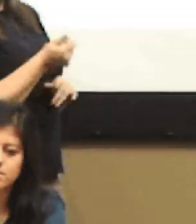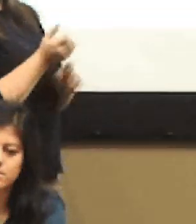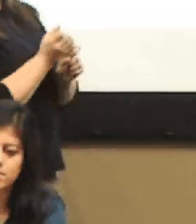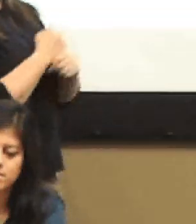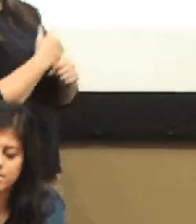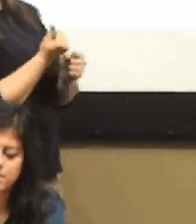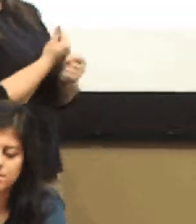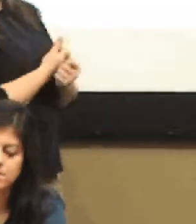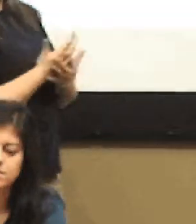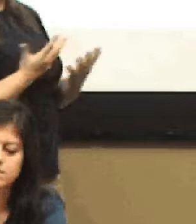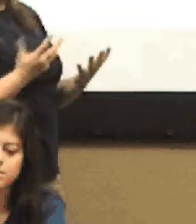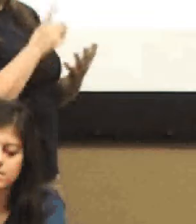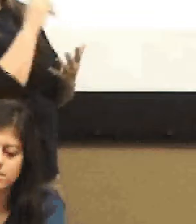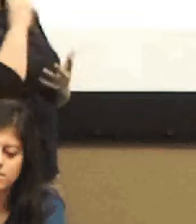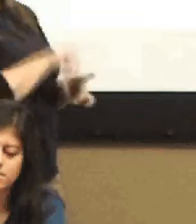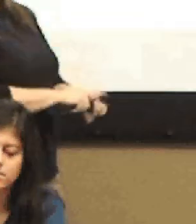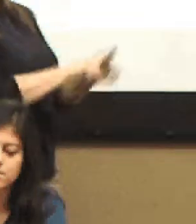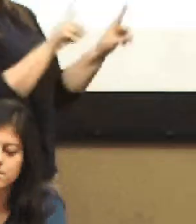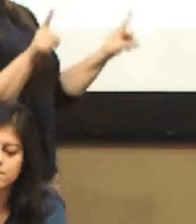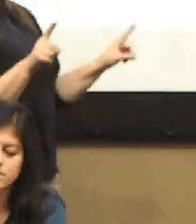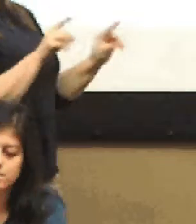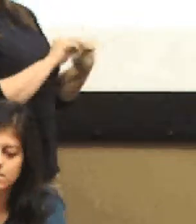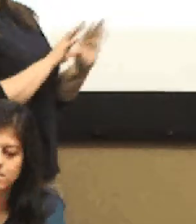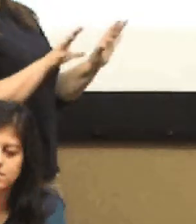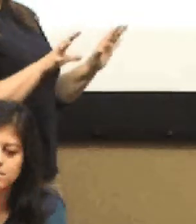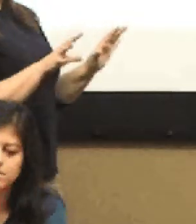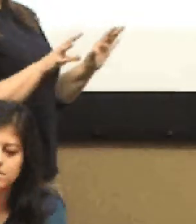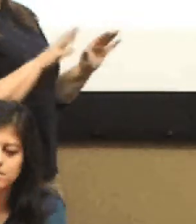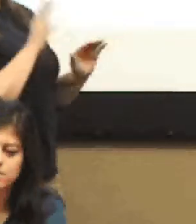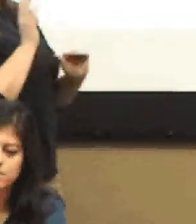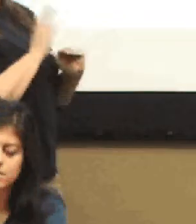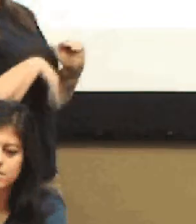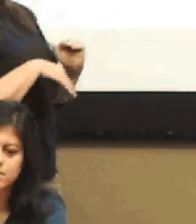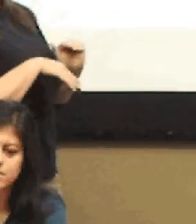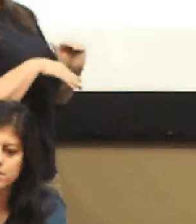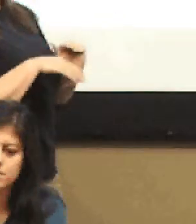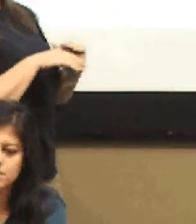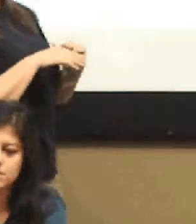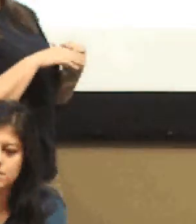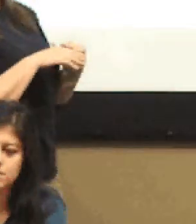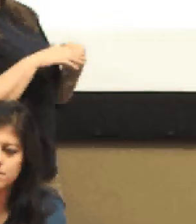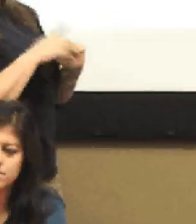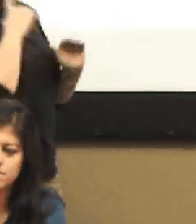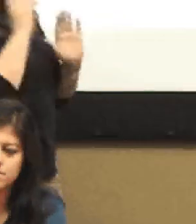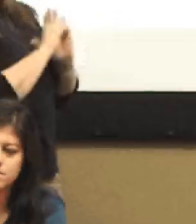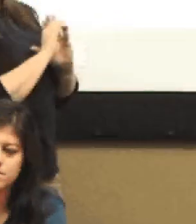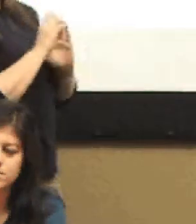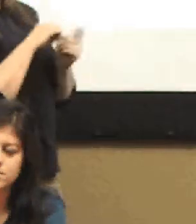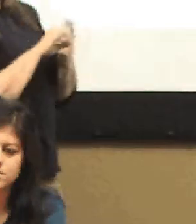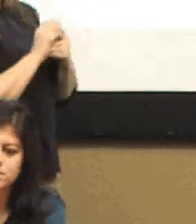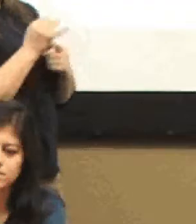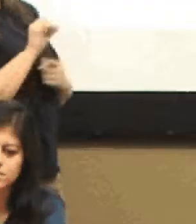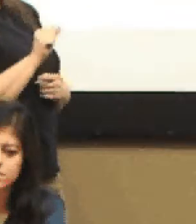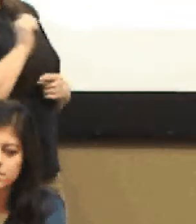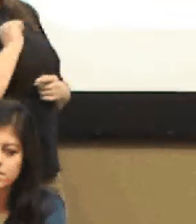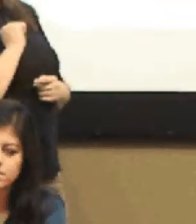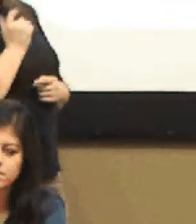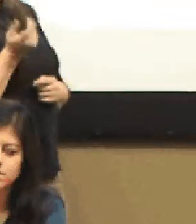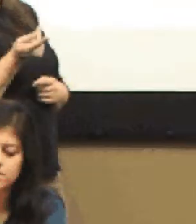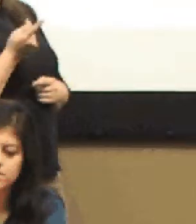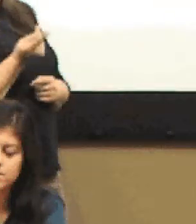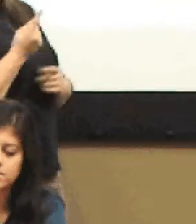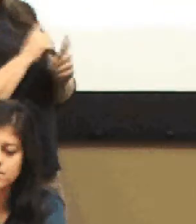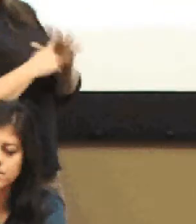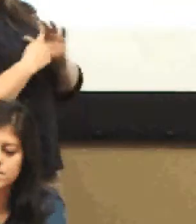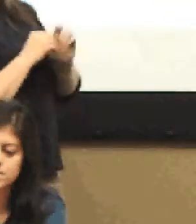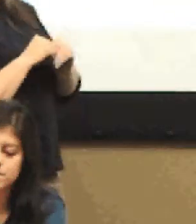made everything very different, obviously, than it was when, for example, Chris and I started in the industry a number of